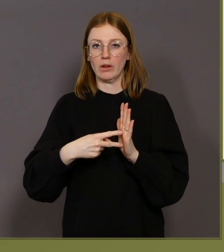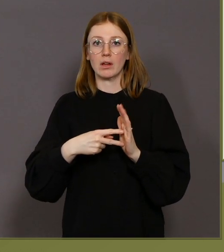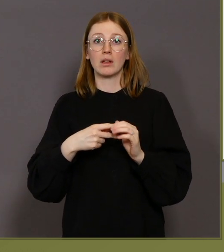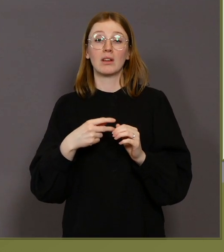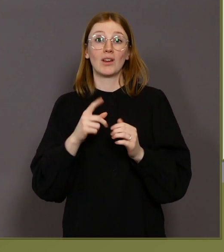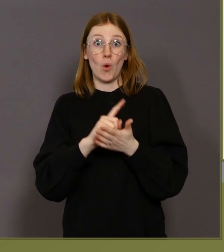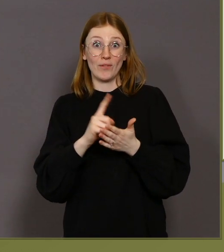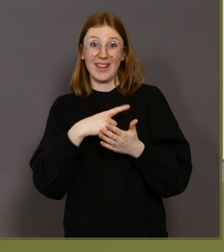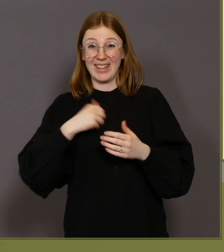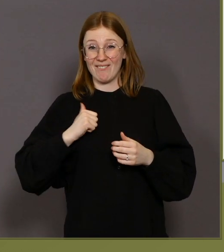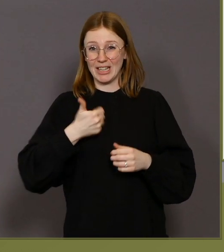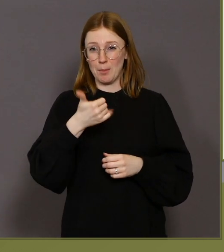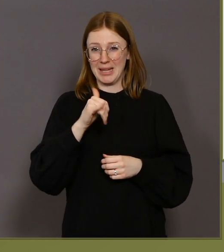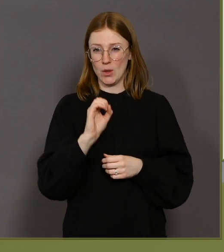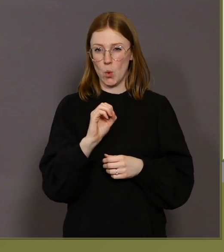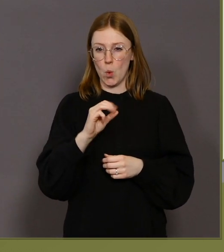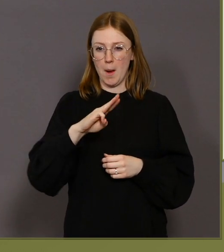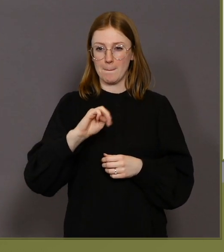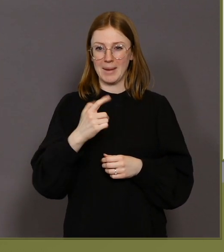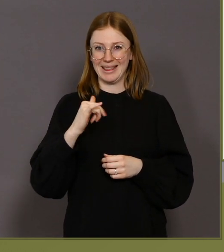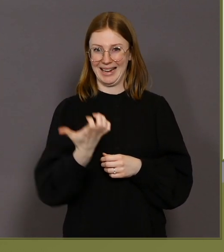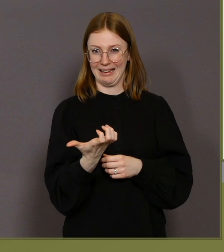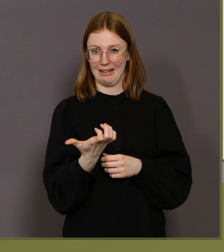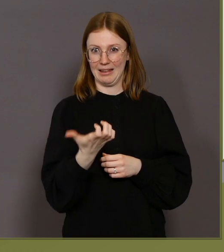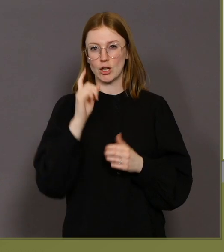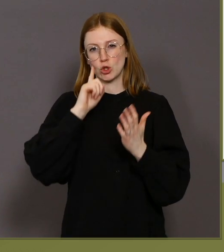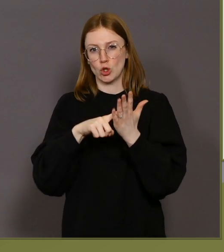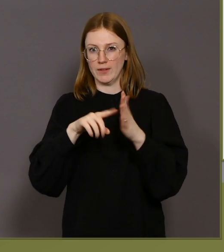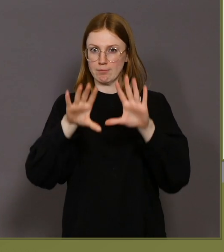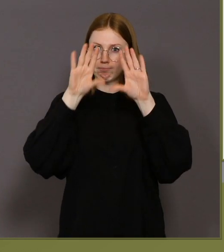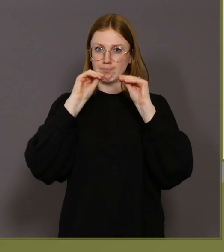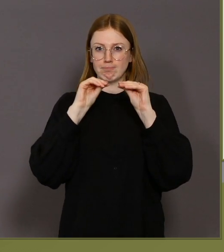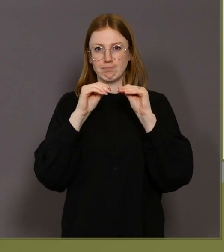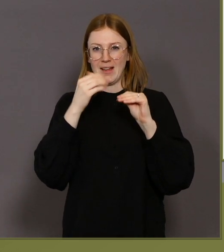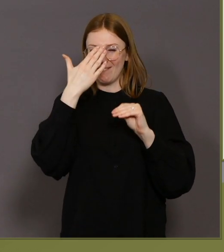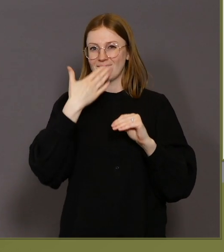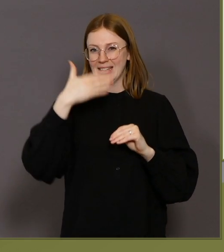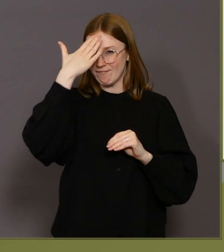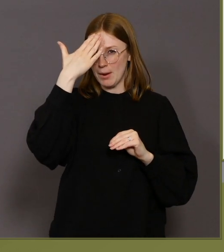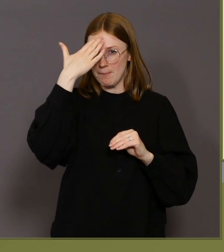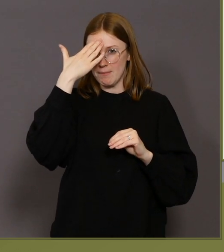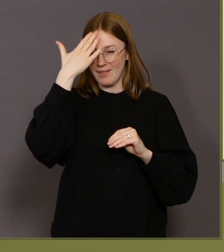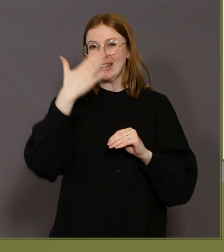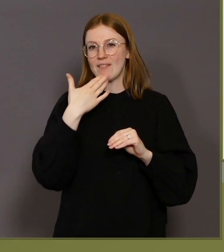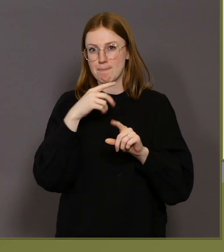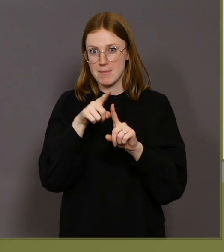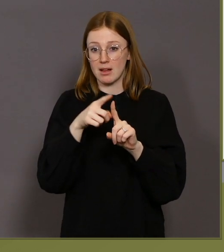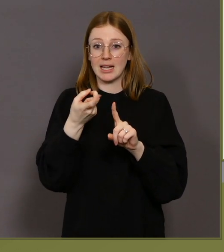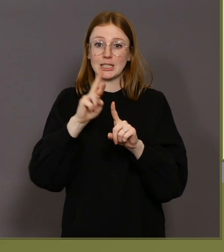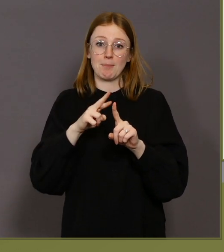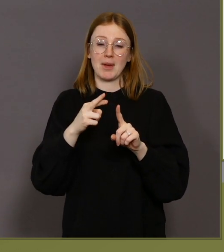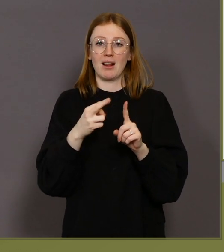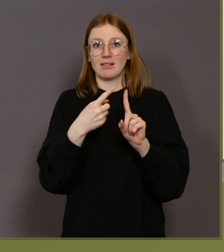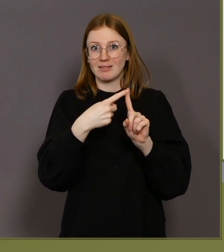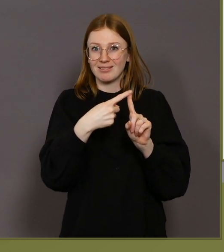use biometrics to identify persons. Examples are fingerprint, iris,